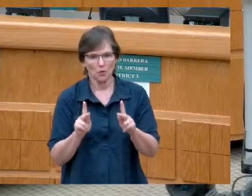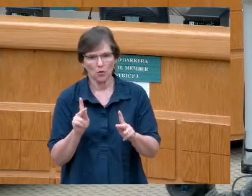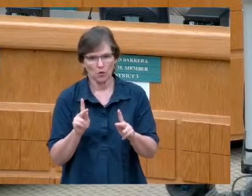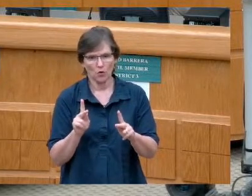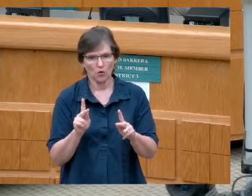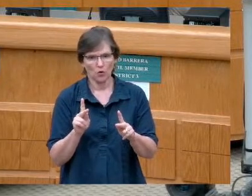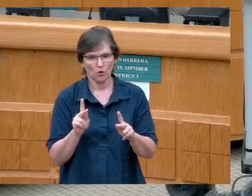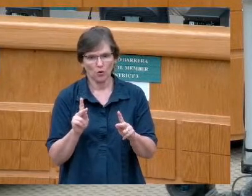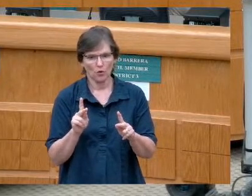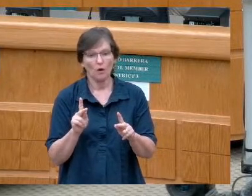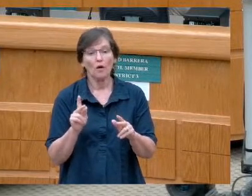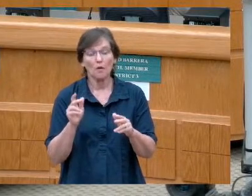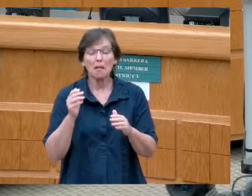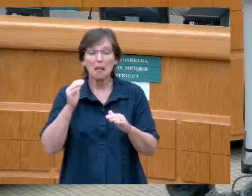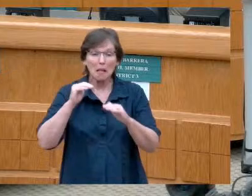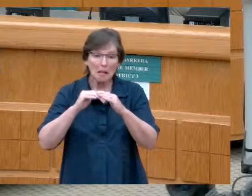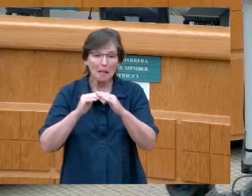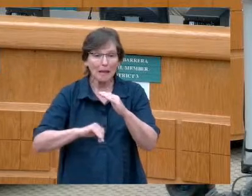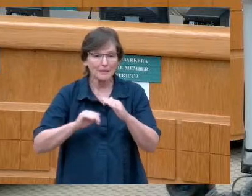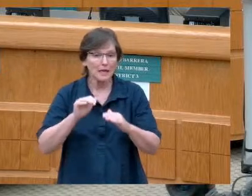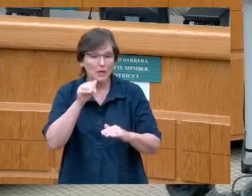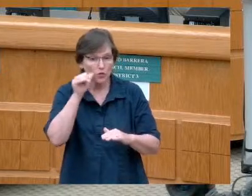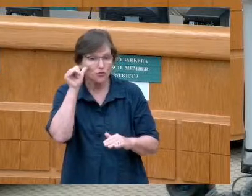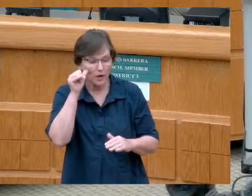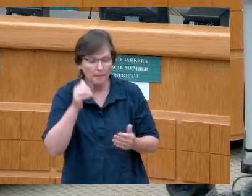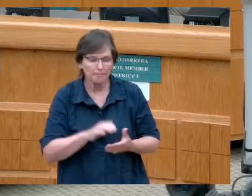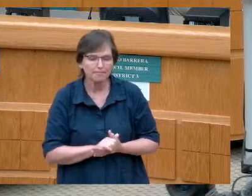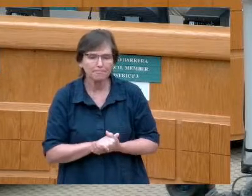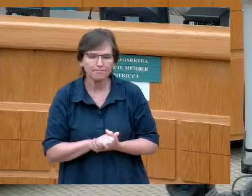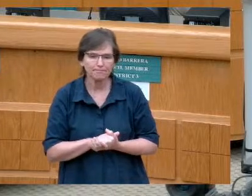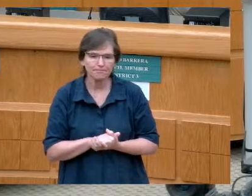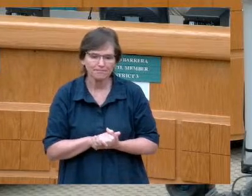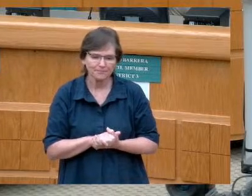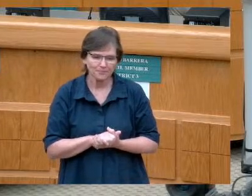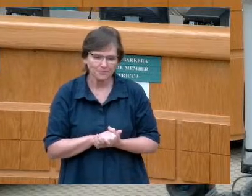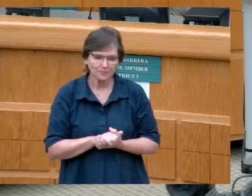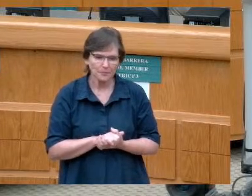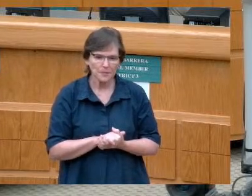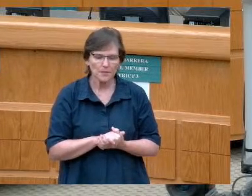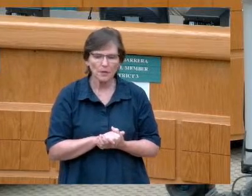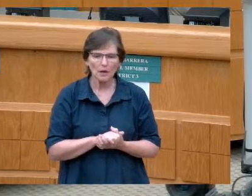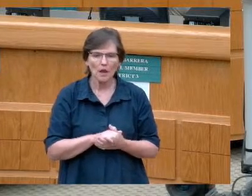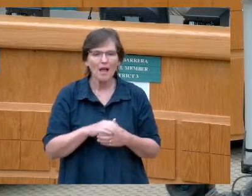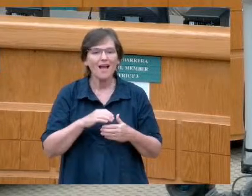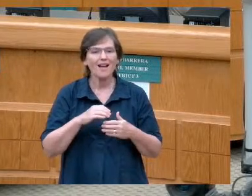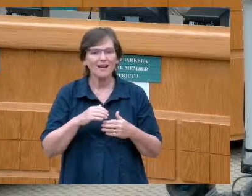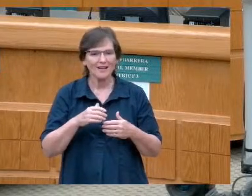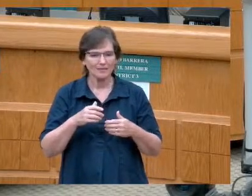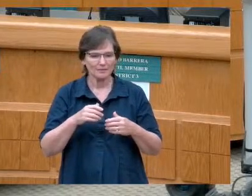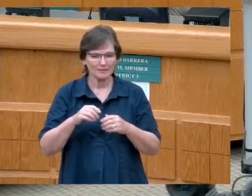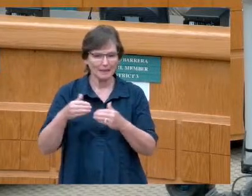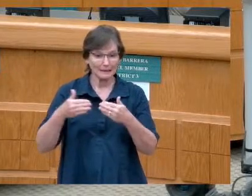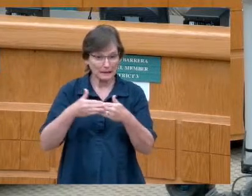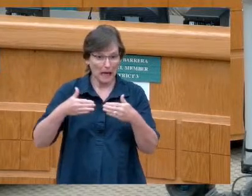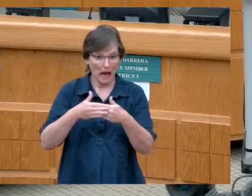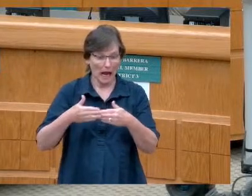that's another good trend there, 20 fewer from yesterday. When we look at the next chart, of